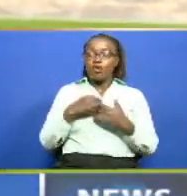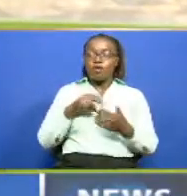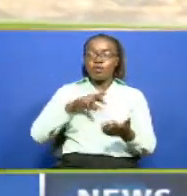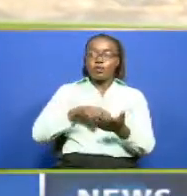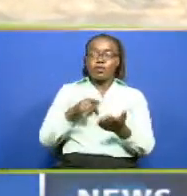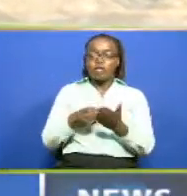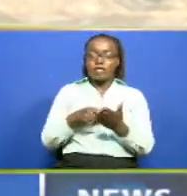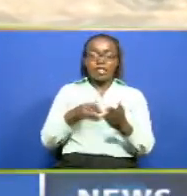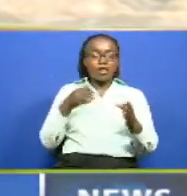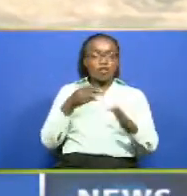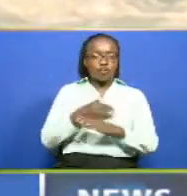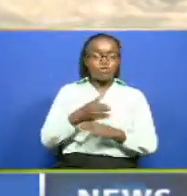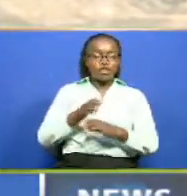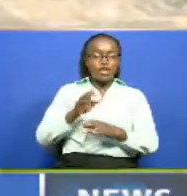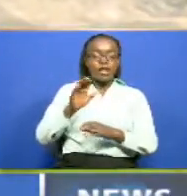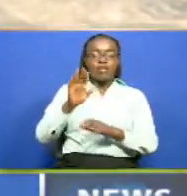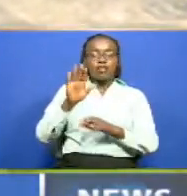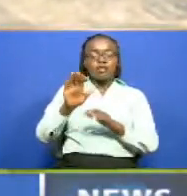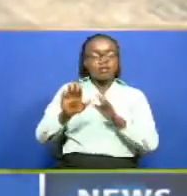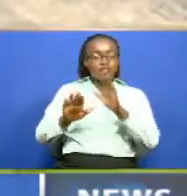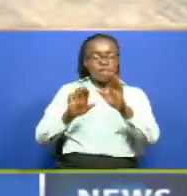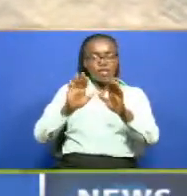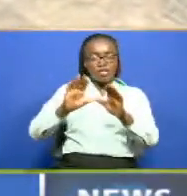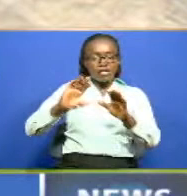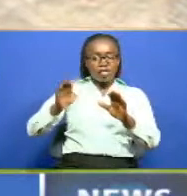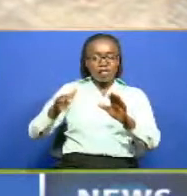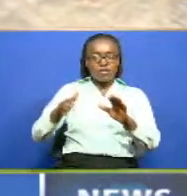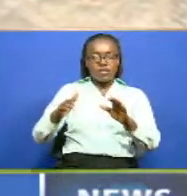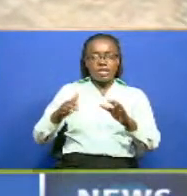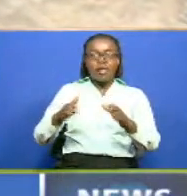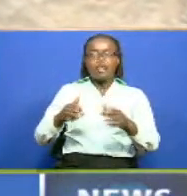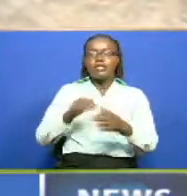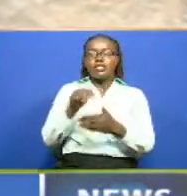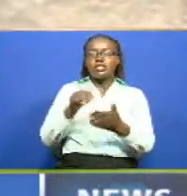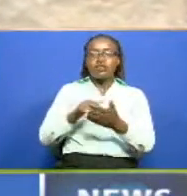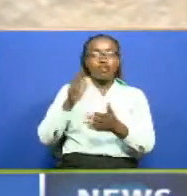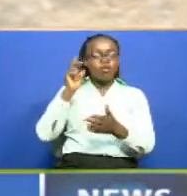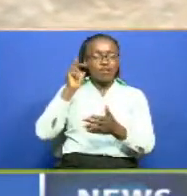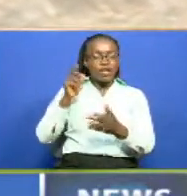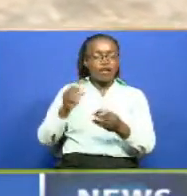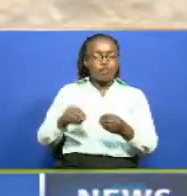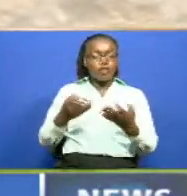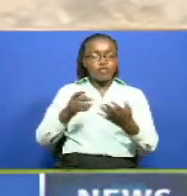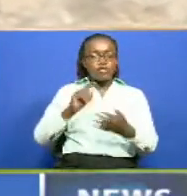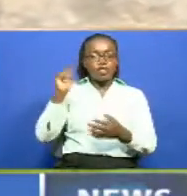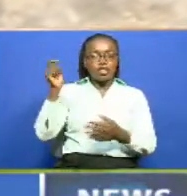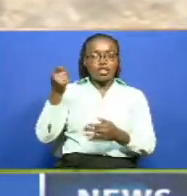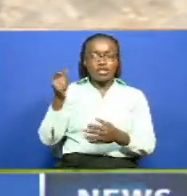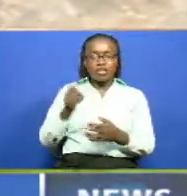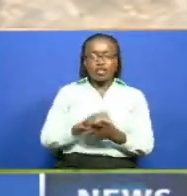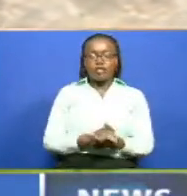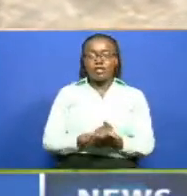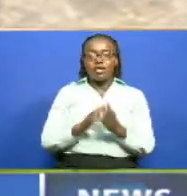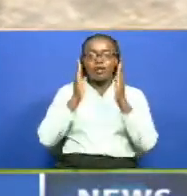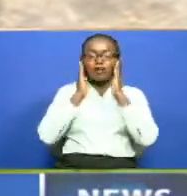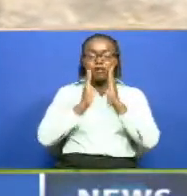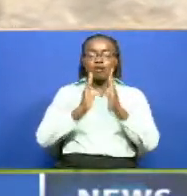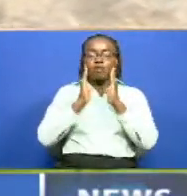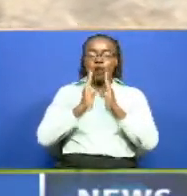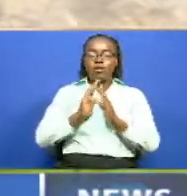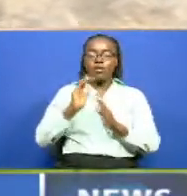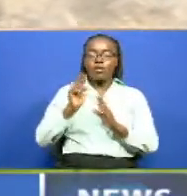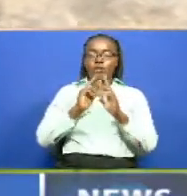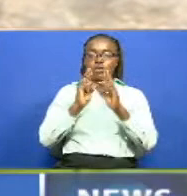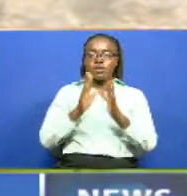across Kirinyaga County, making Kirinyaga the hub of egg production in Kenya. Caroline Kamau reporting for Channel